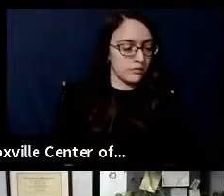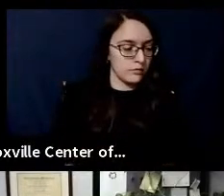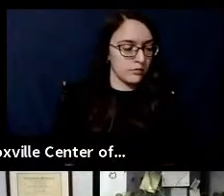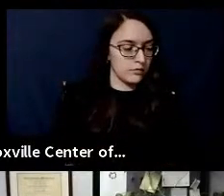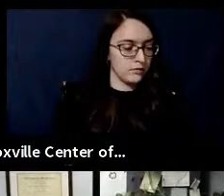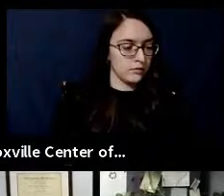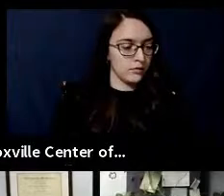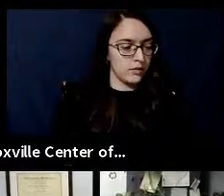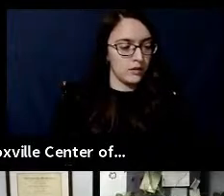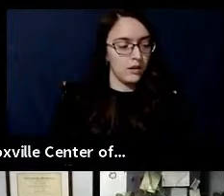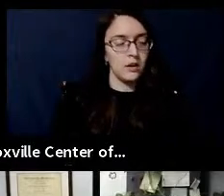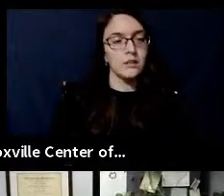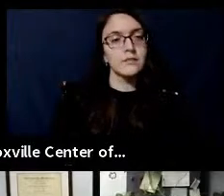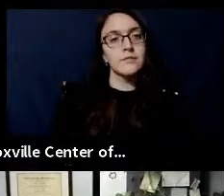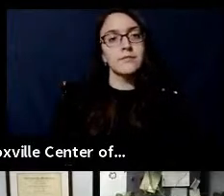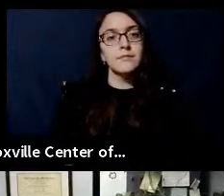too.